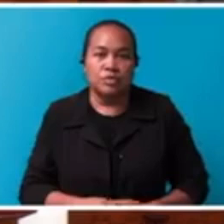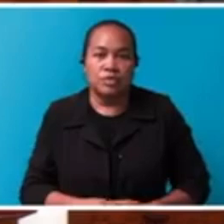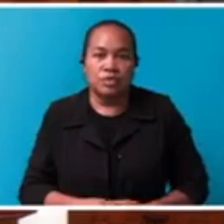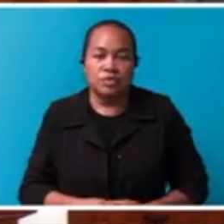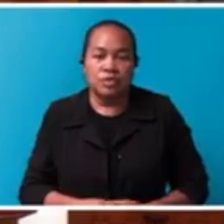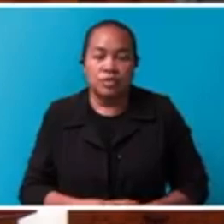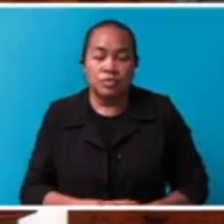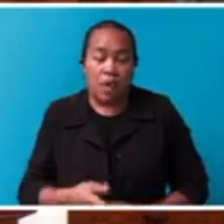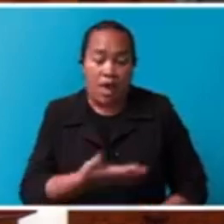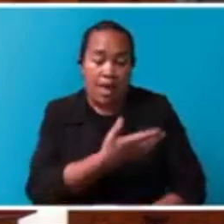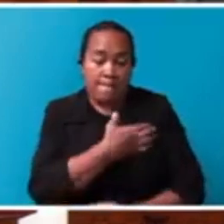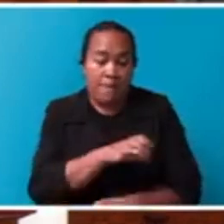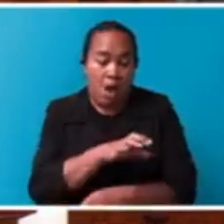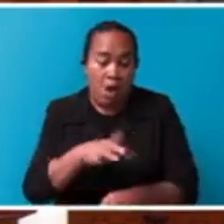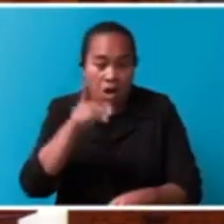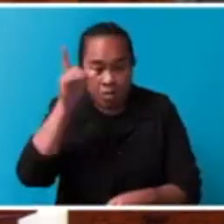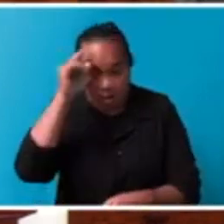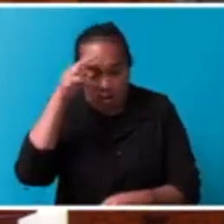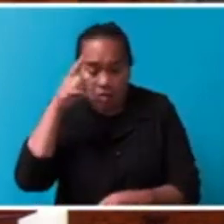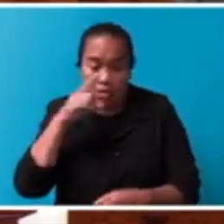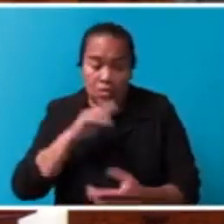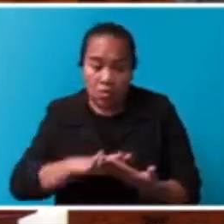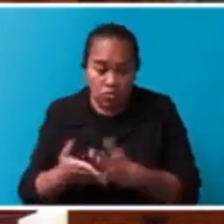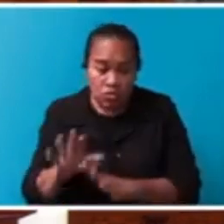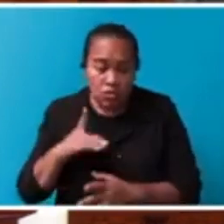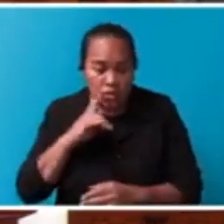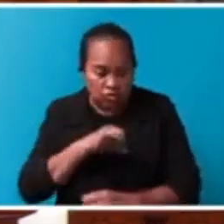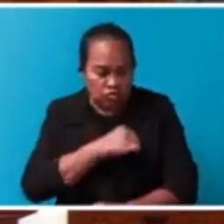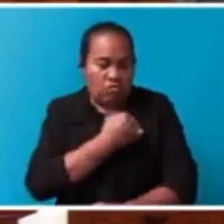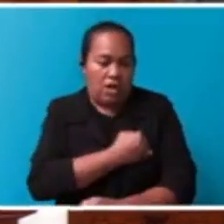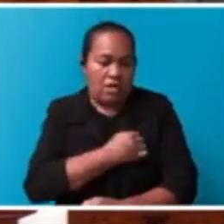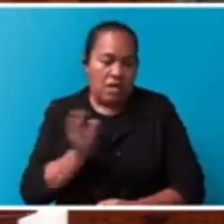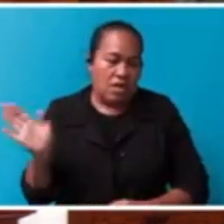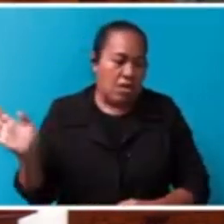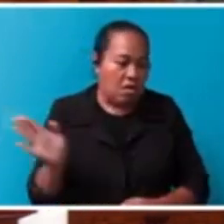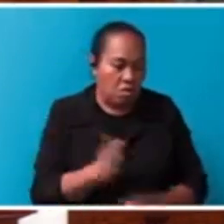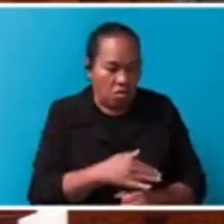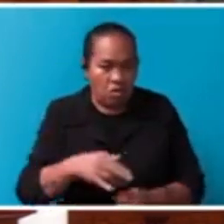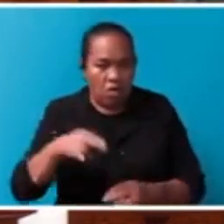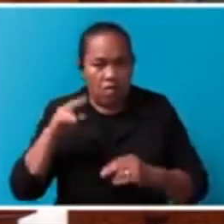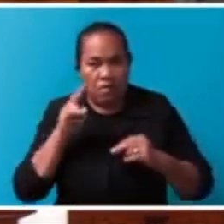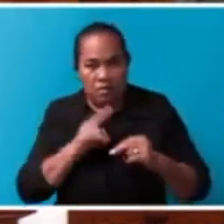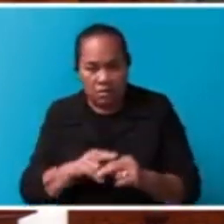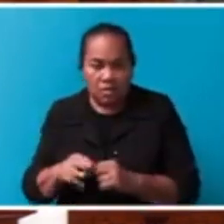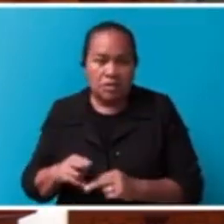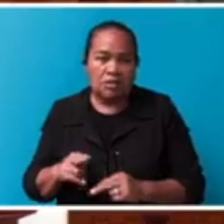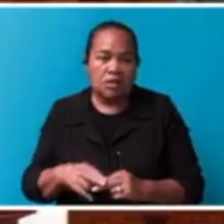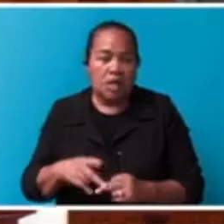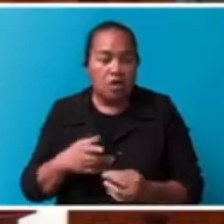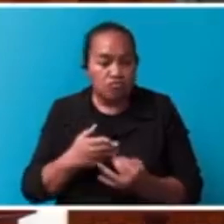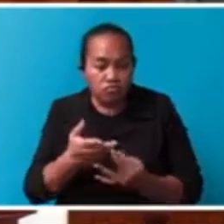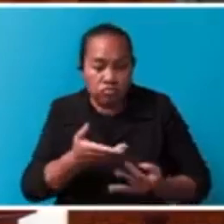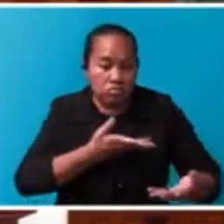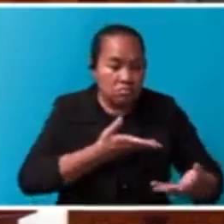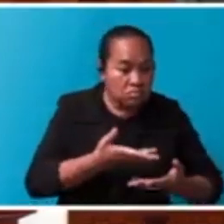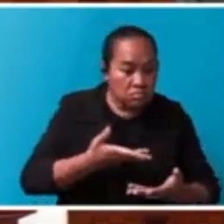The empowerment of iTaukei communities strengthens our entire nations, and through collaboration,